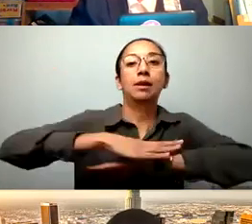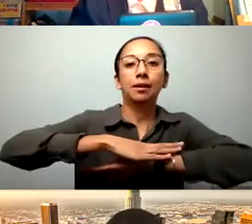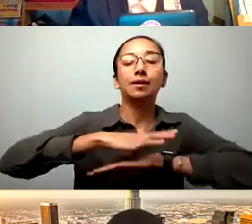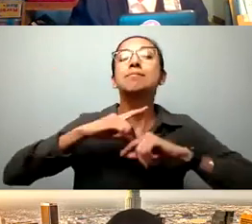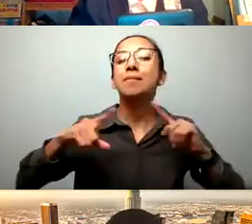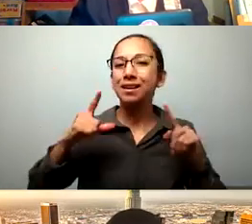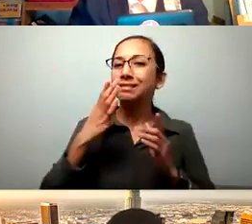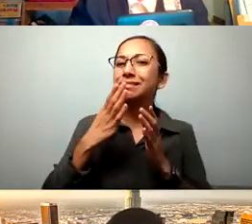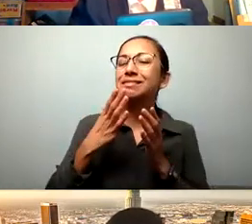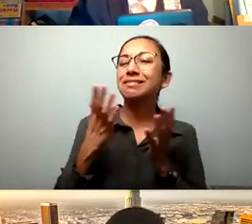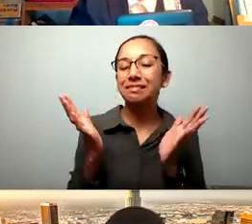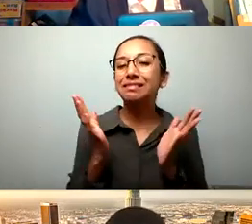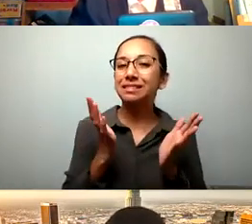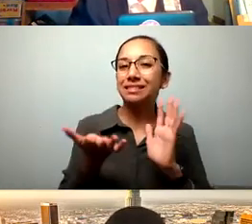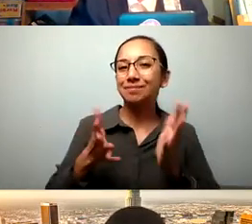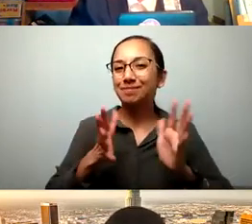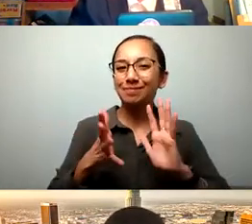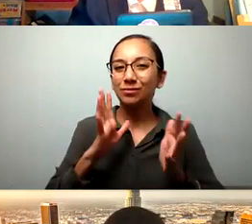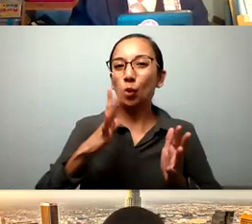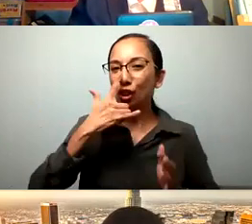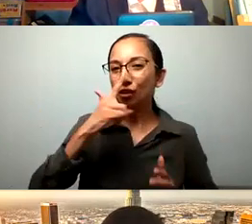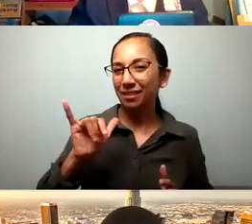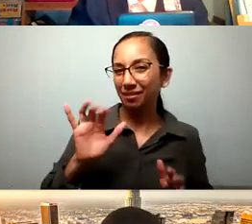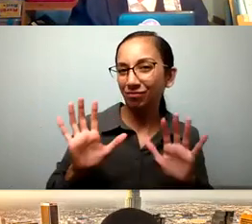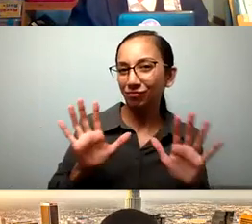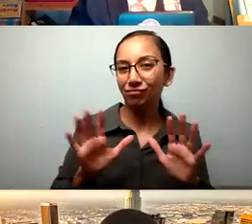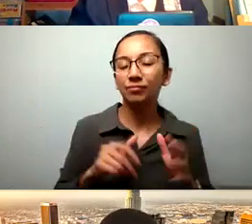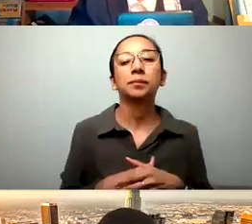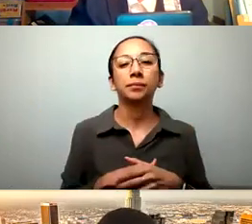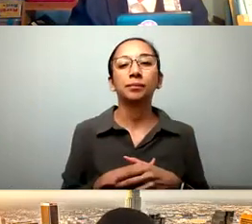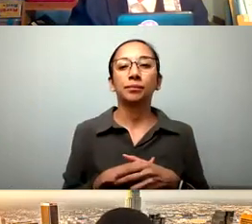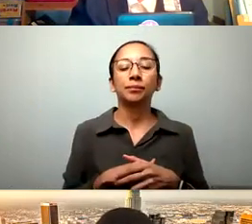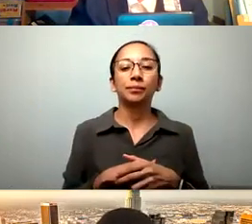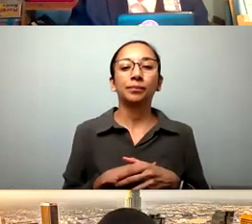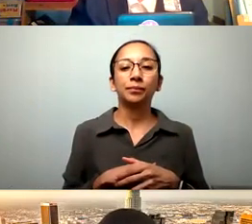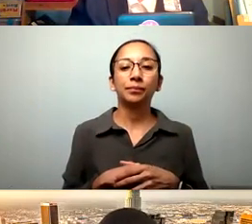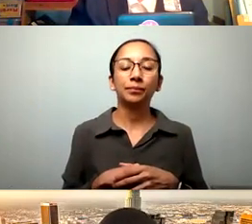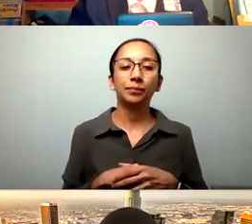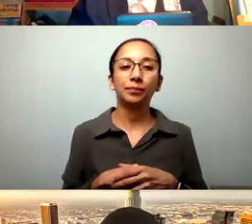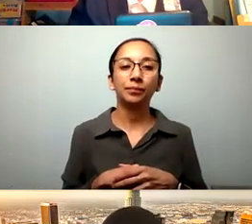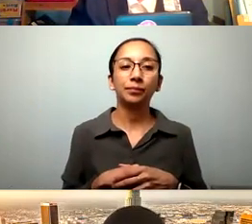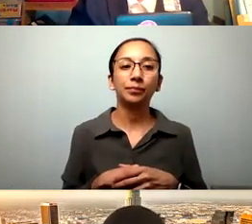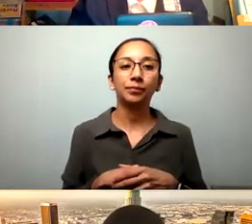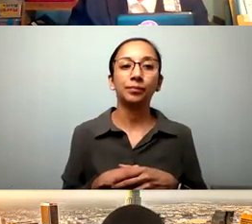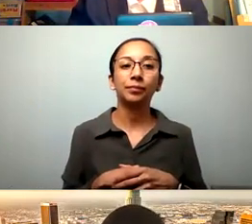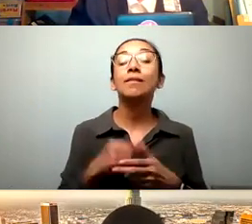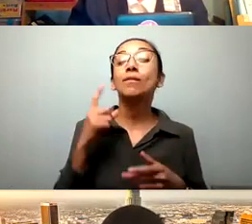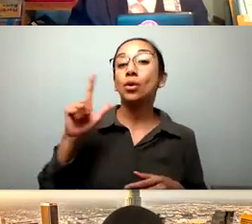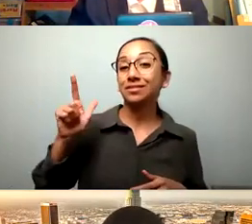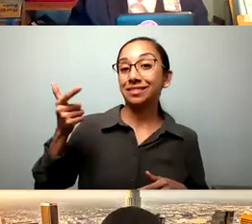be some format like that that we'll be offering as a district. And then for